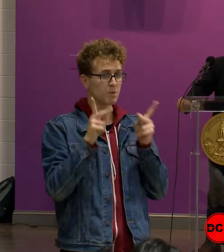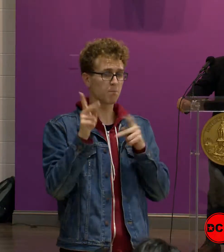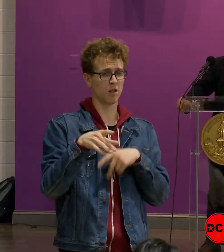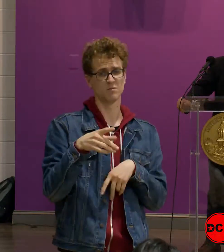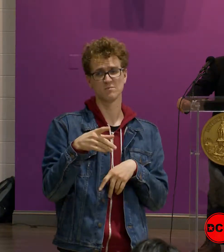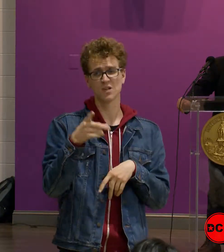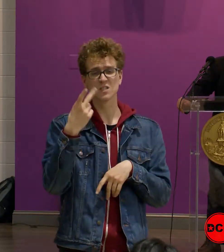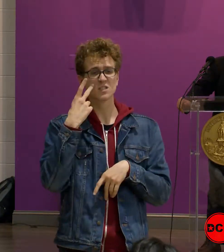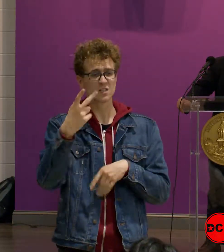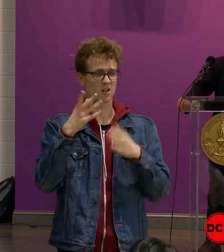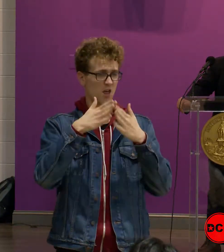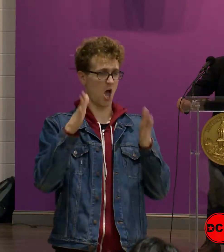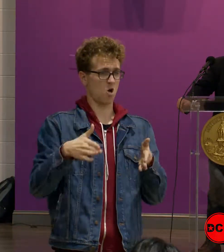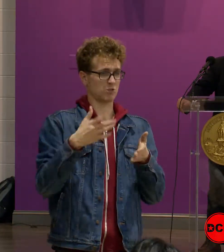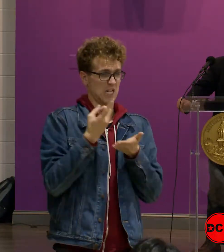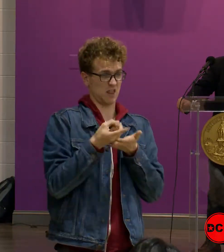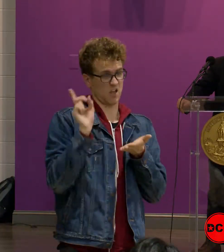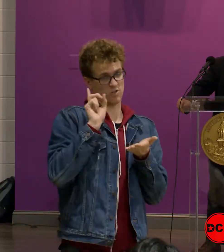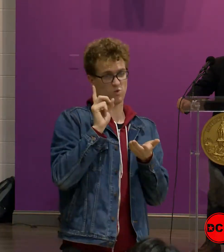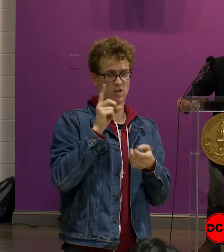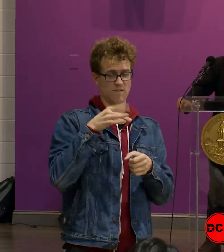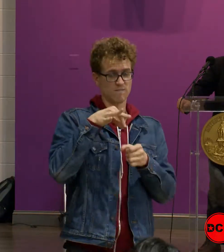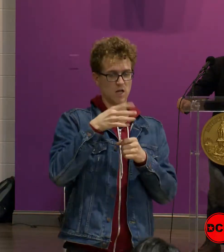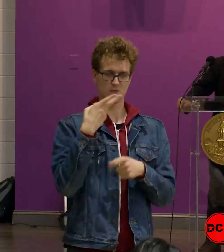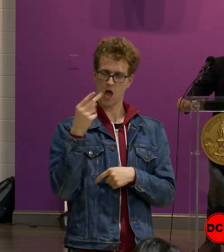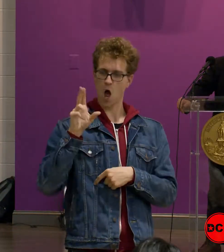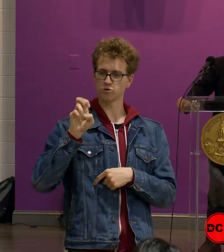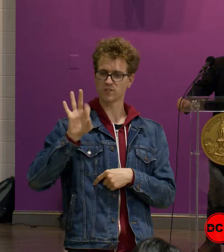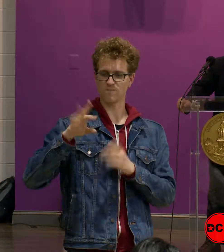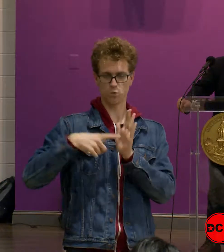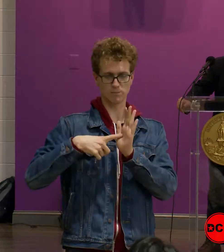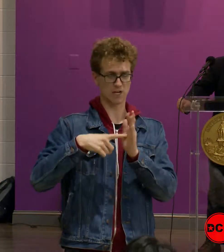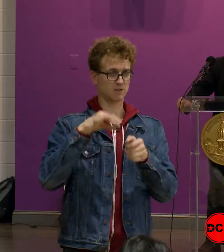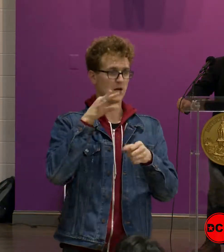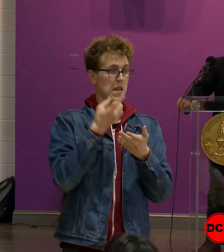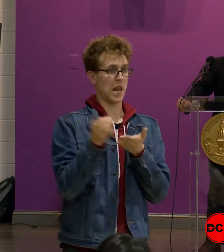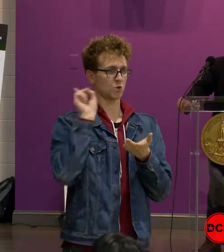small businesses, opportunities for people with disabilities.